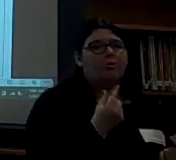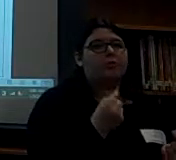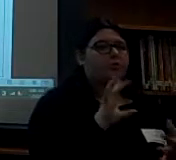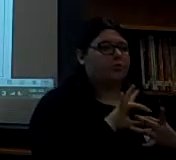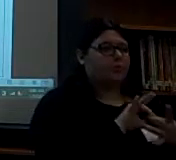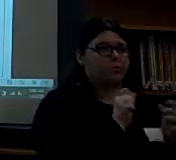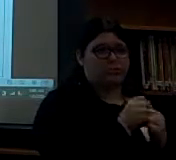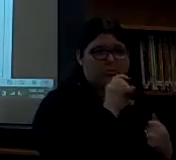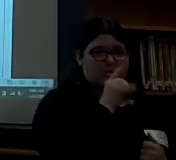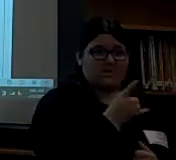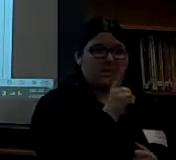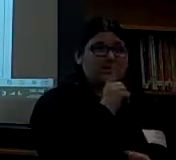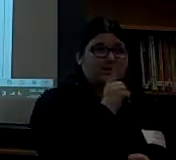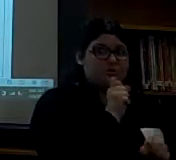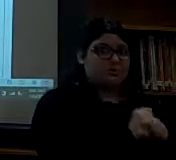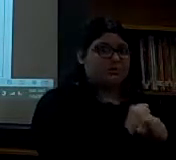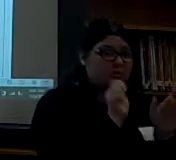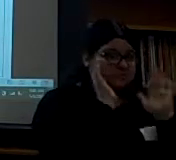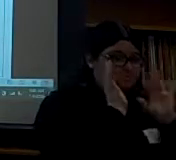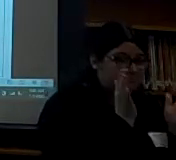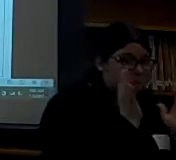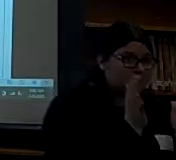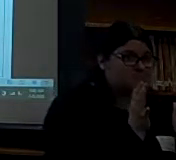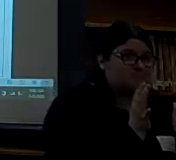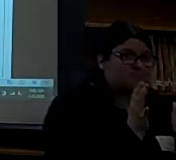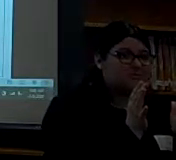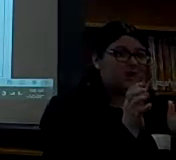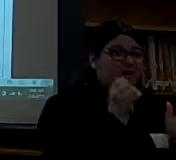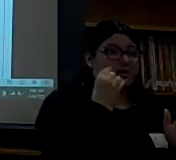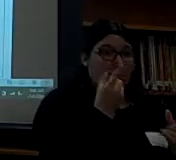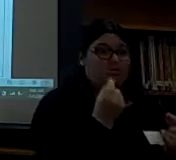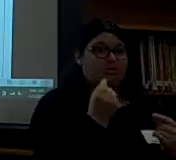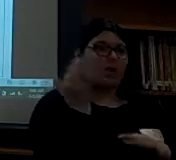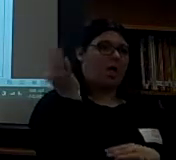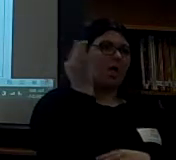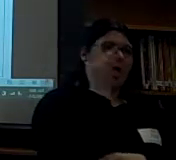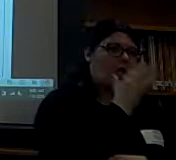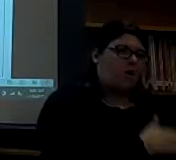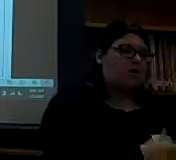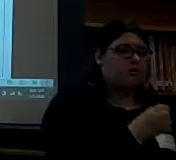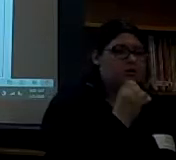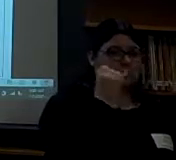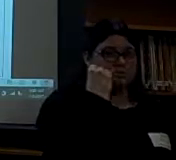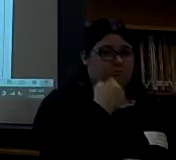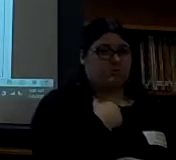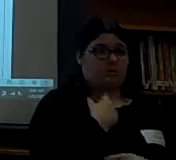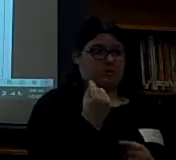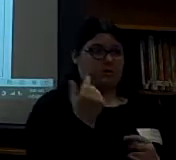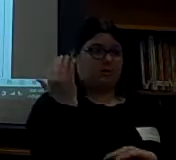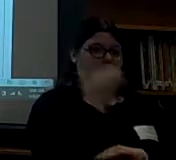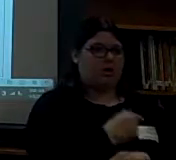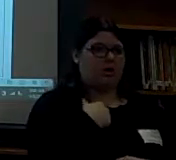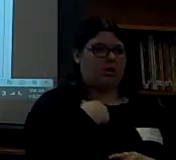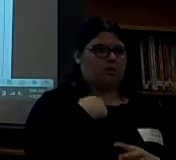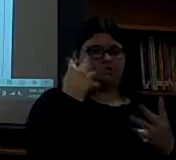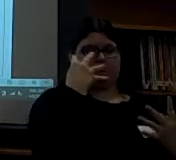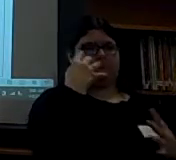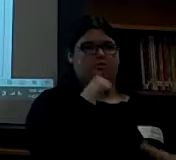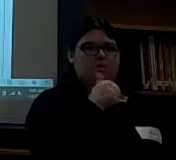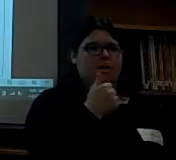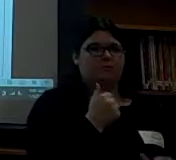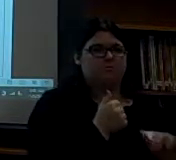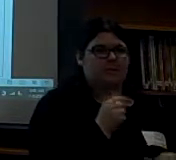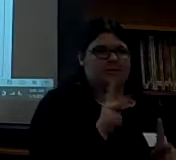with our kids is actually pay attention. And you don't have to, if you were to do this all day long, if I had to do this all day long, I would freak out. I'm just not that